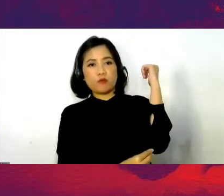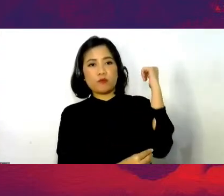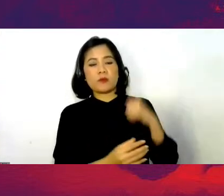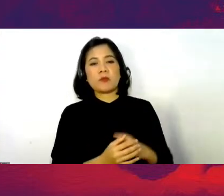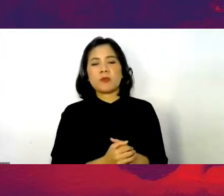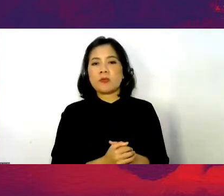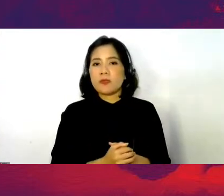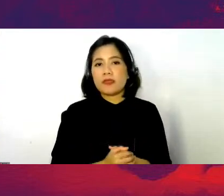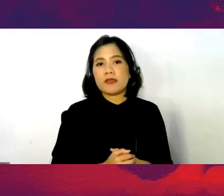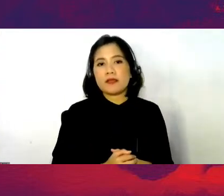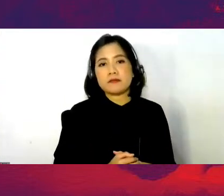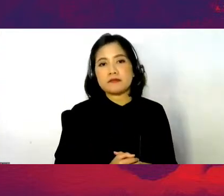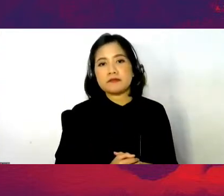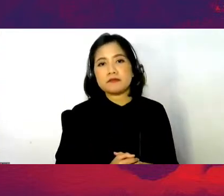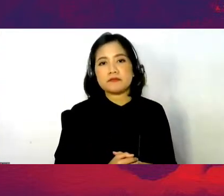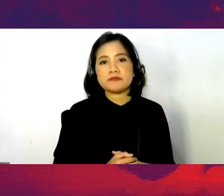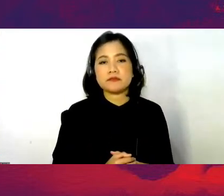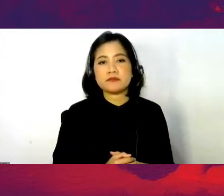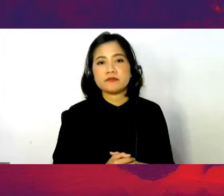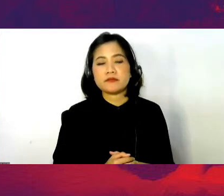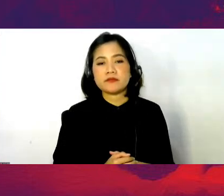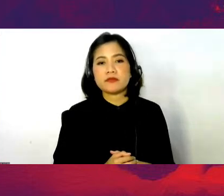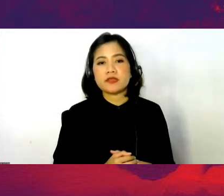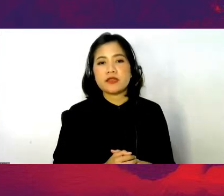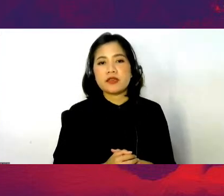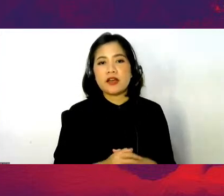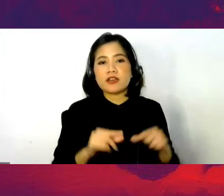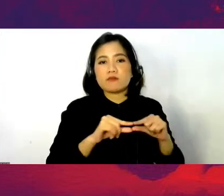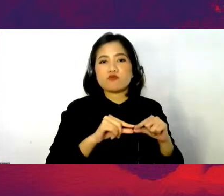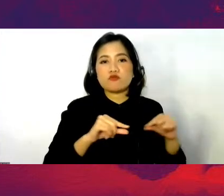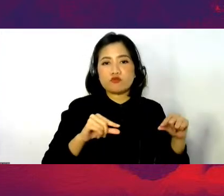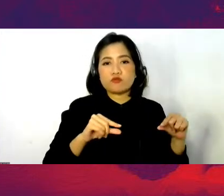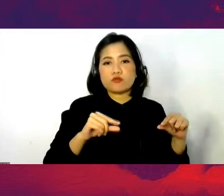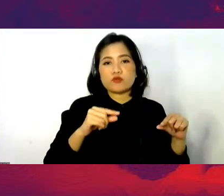one is not. Only deprived in 1 out of the 4.